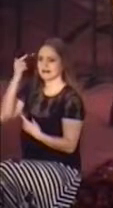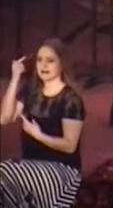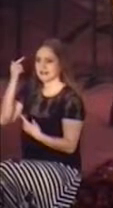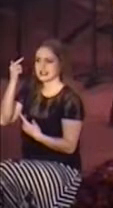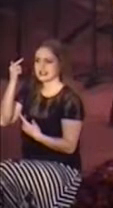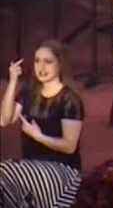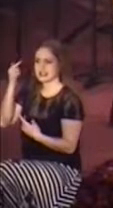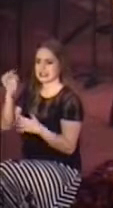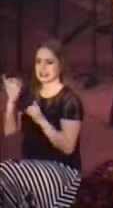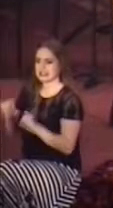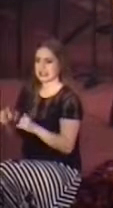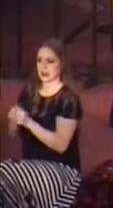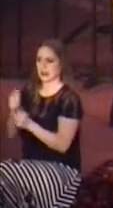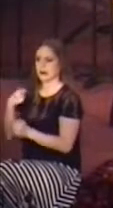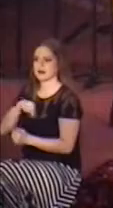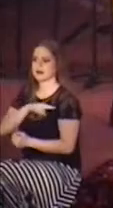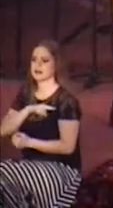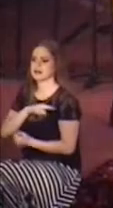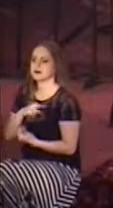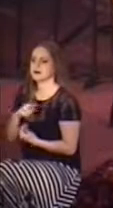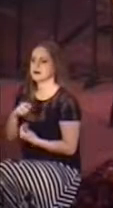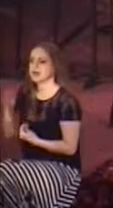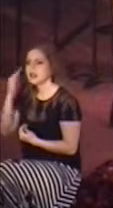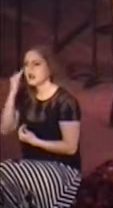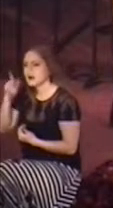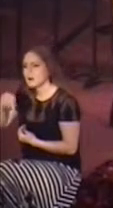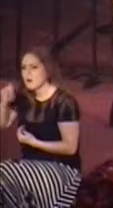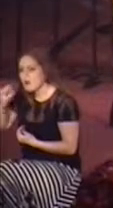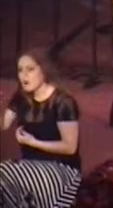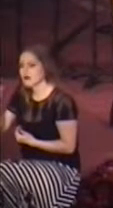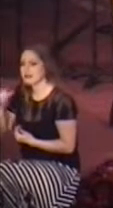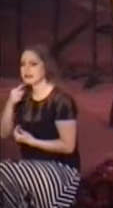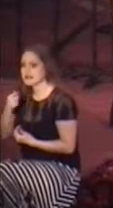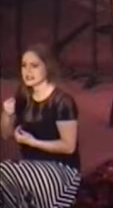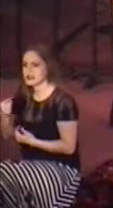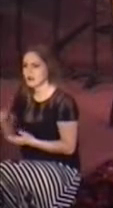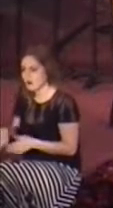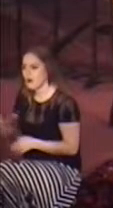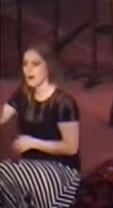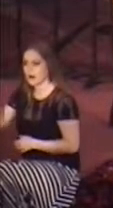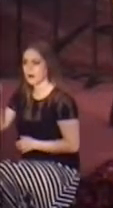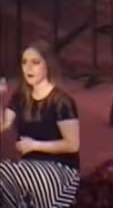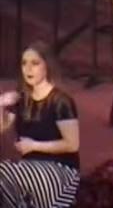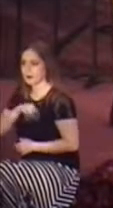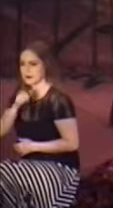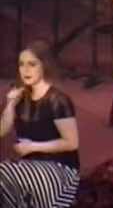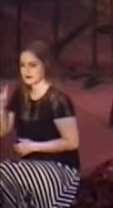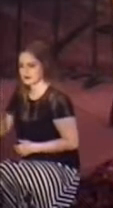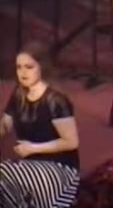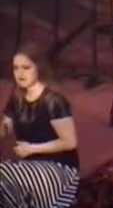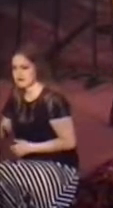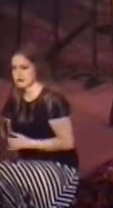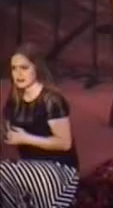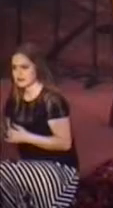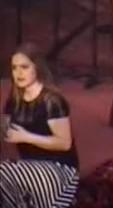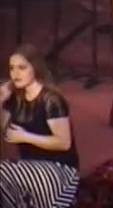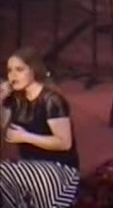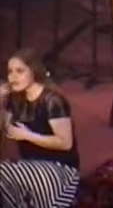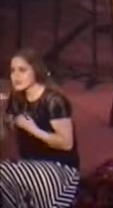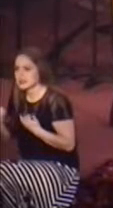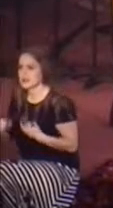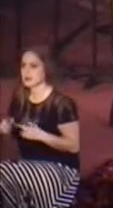sticks with us. And I know Paul said to grow up, you're not a child anymore. But we fight it, don't we? It's just a part, it's